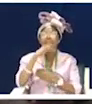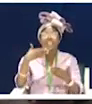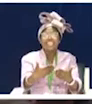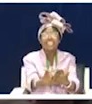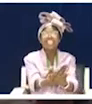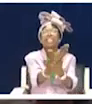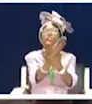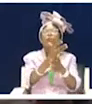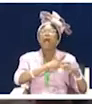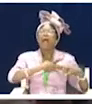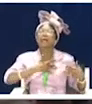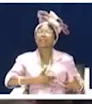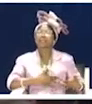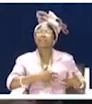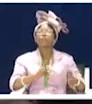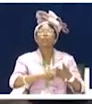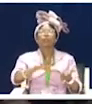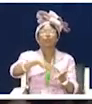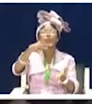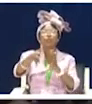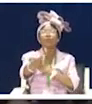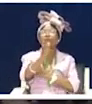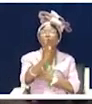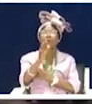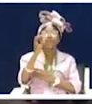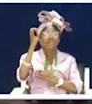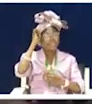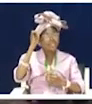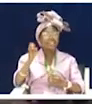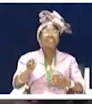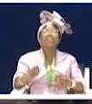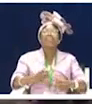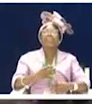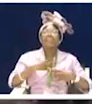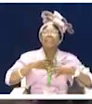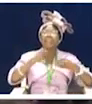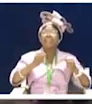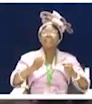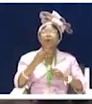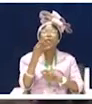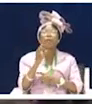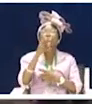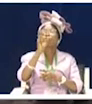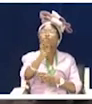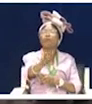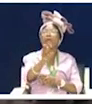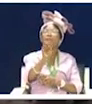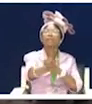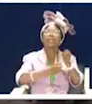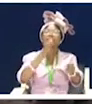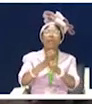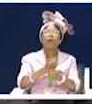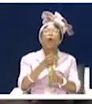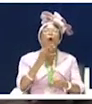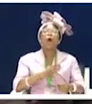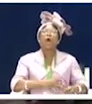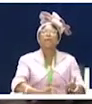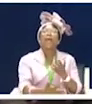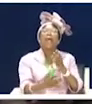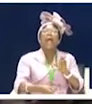new heart. To the glory of God, He healed her of 12 years of high blood